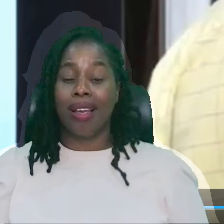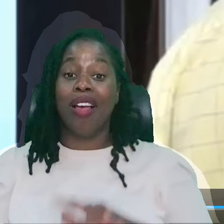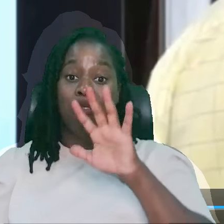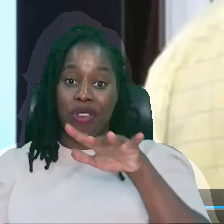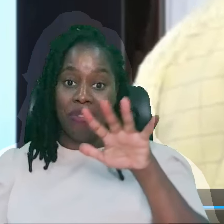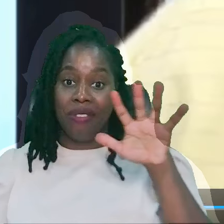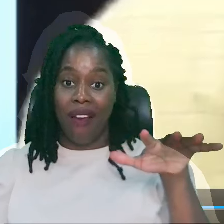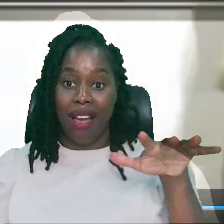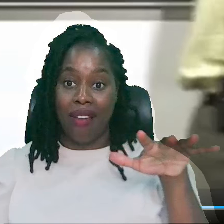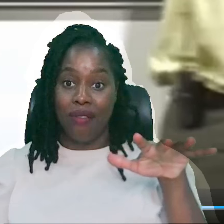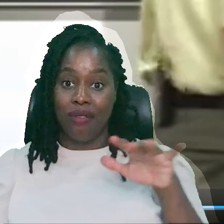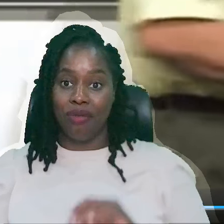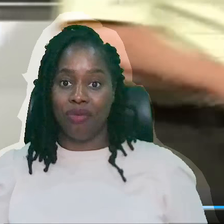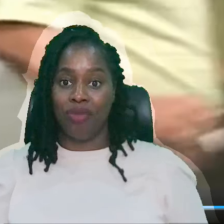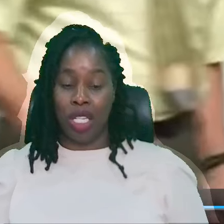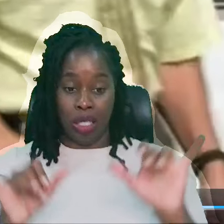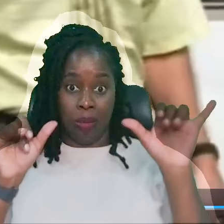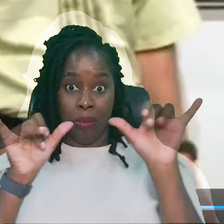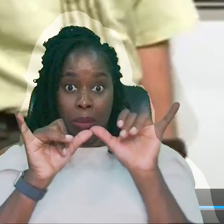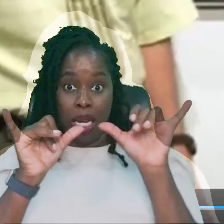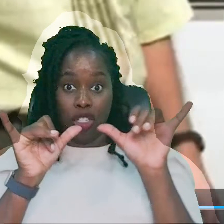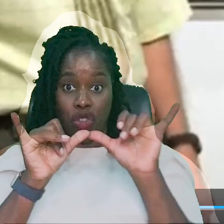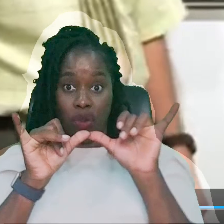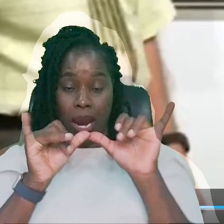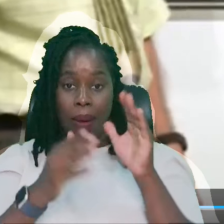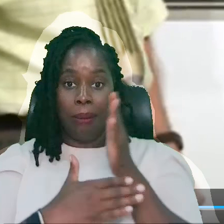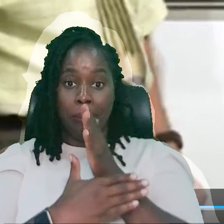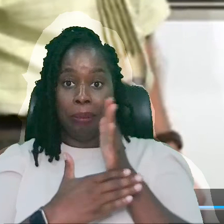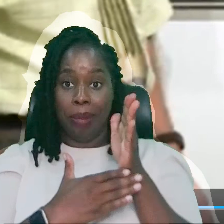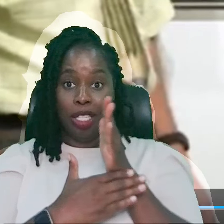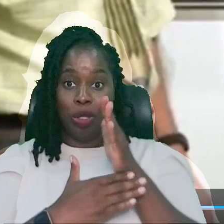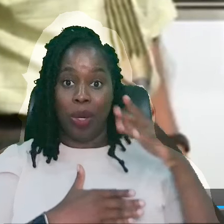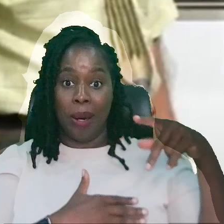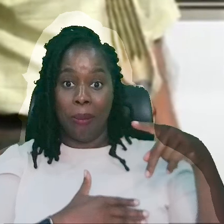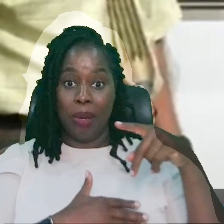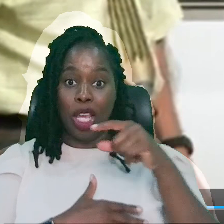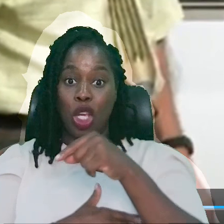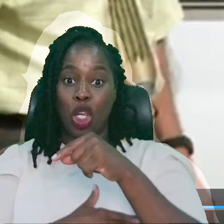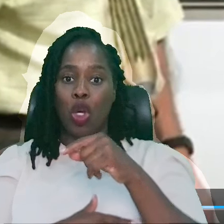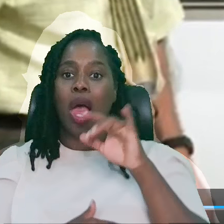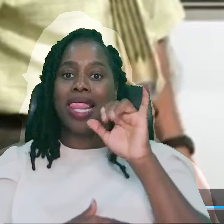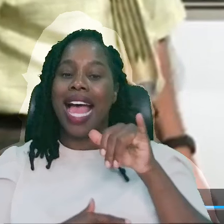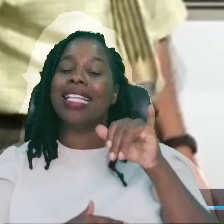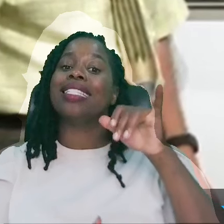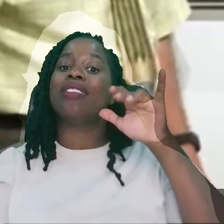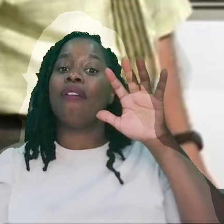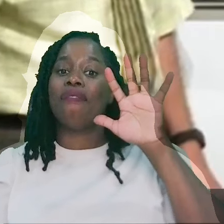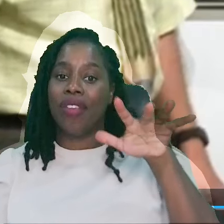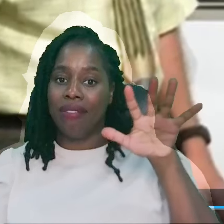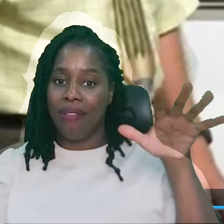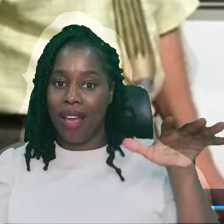55. The distance PQ is 55.